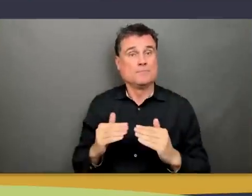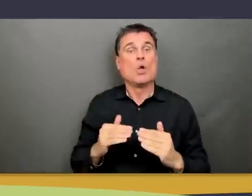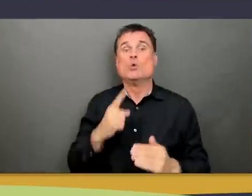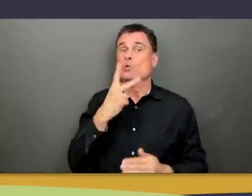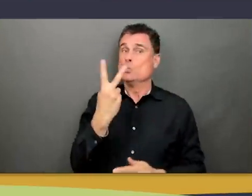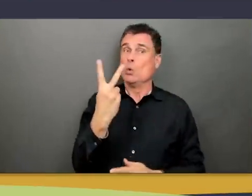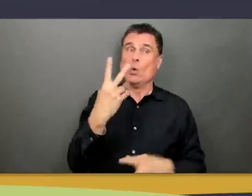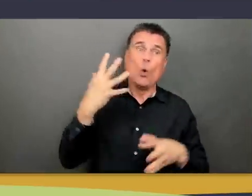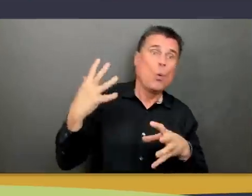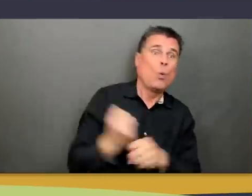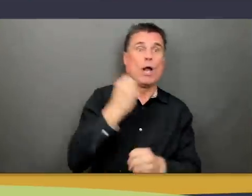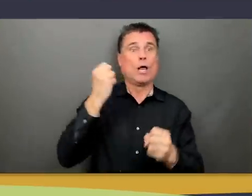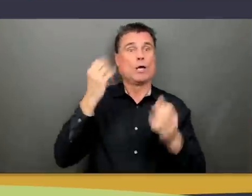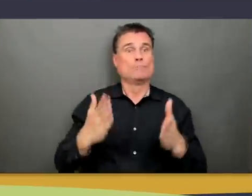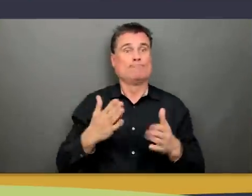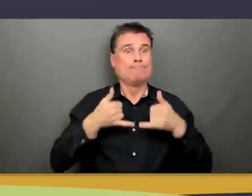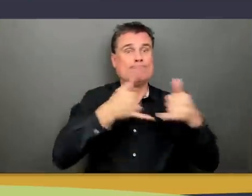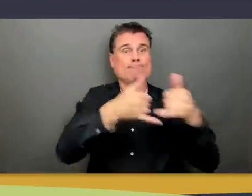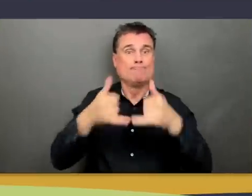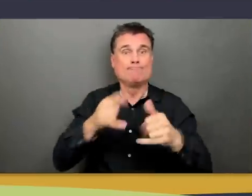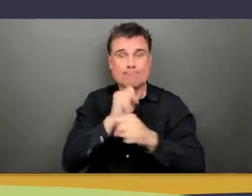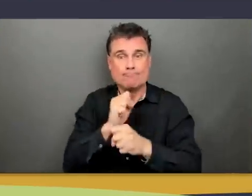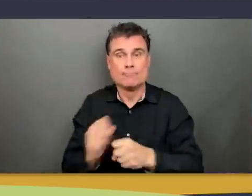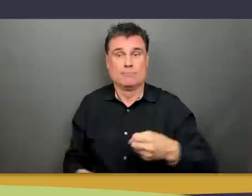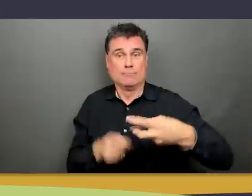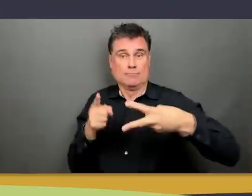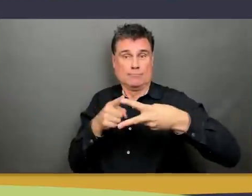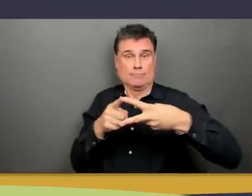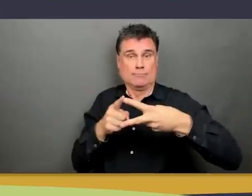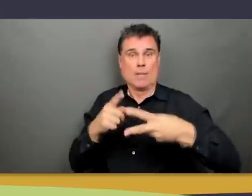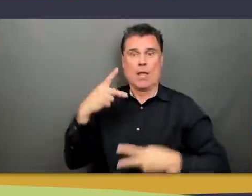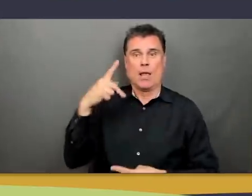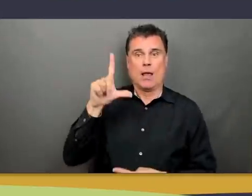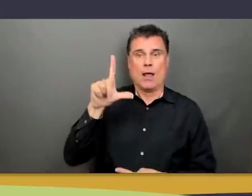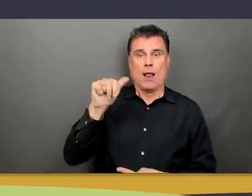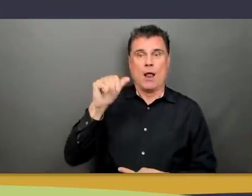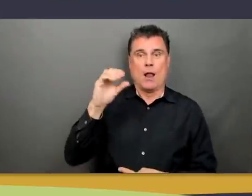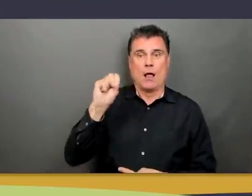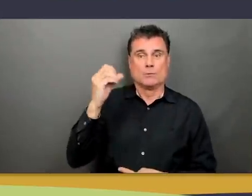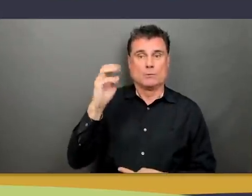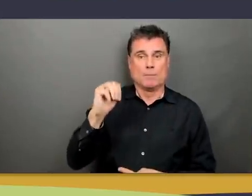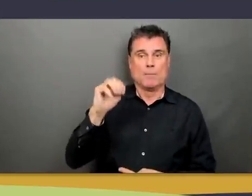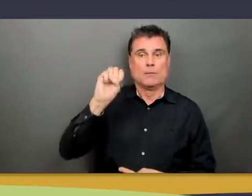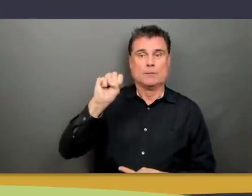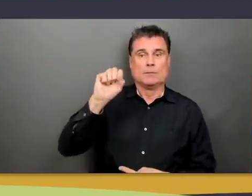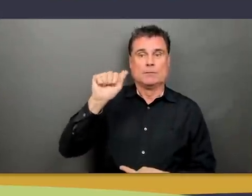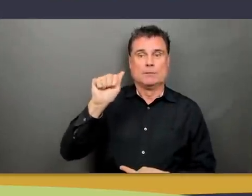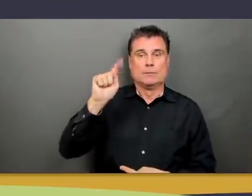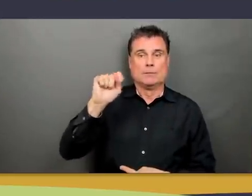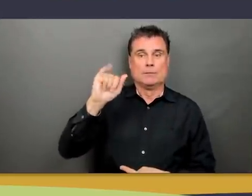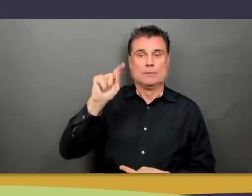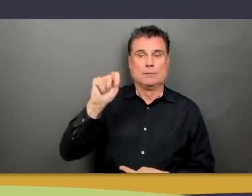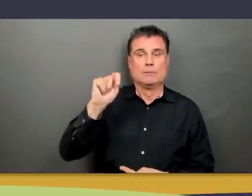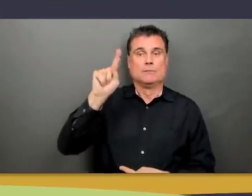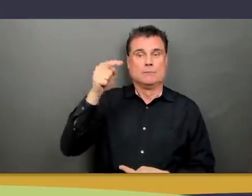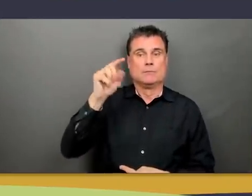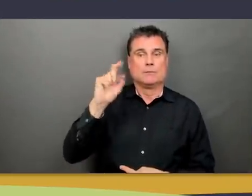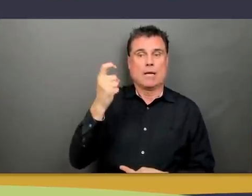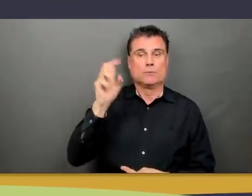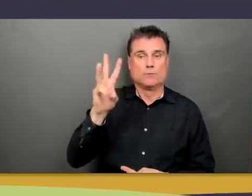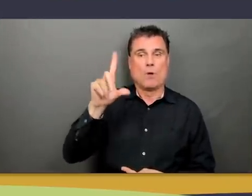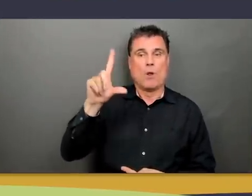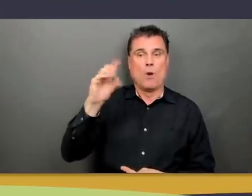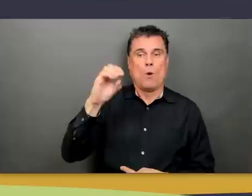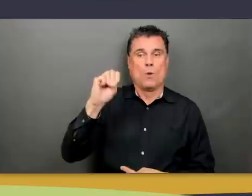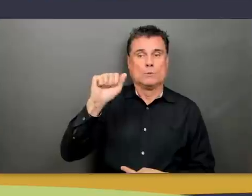Kasum Satlia Osa, Elder Rose Henry from Victoria. Elder Rose Henry is recognized